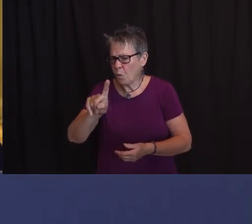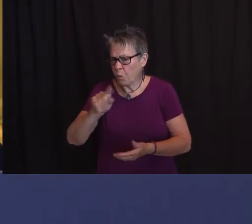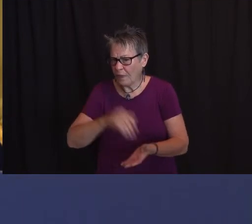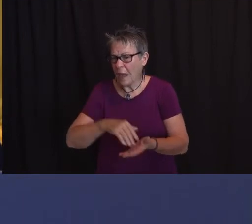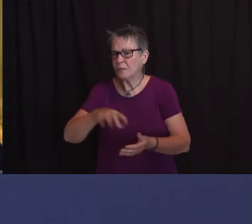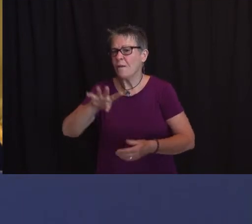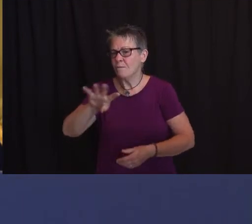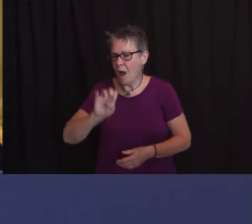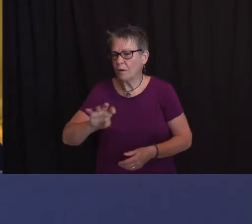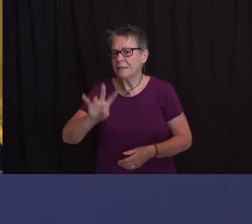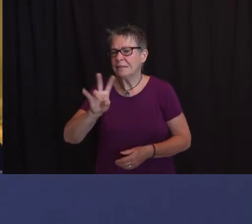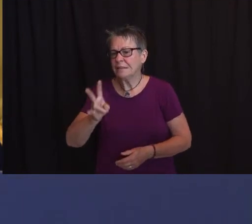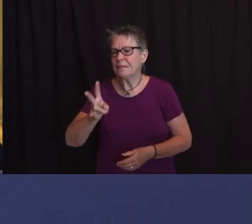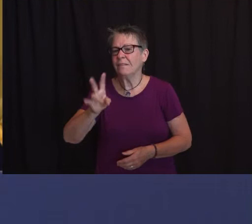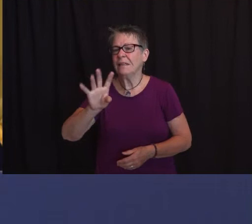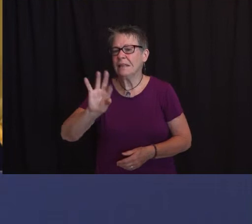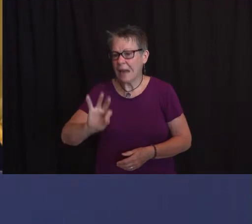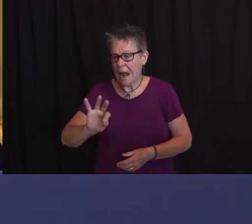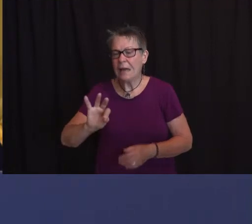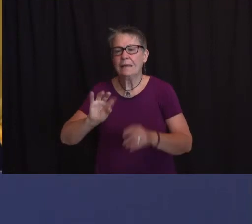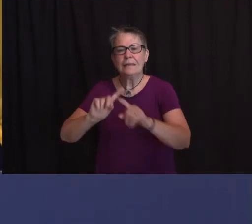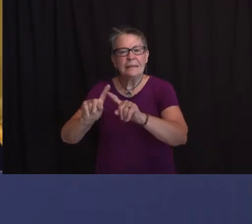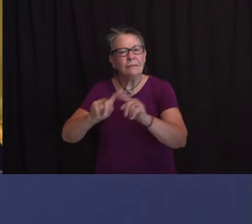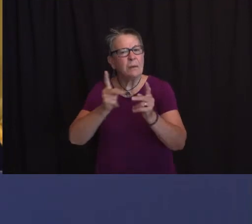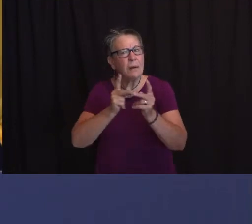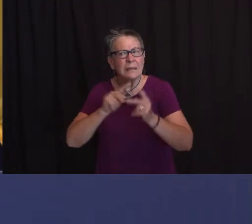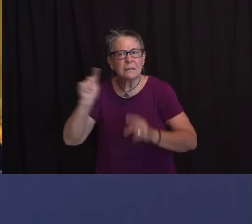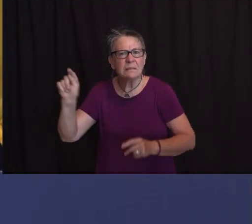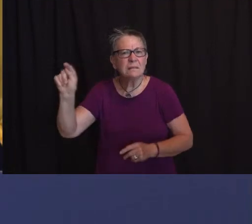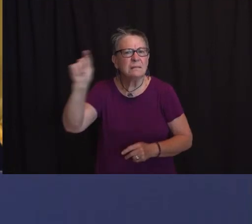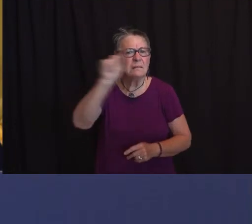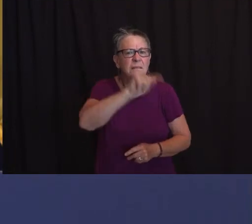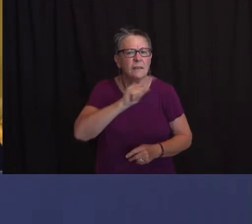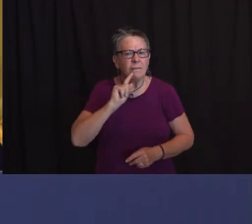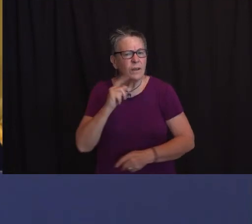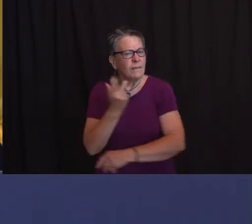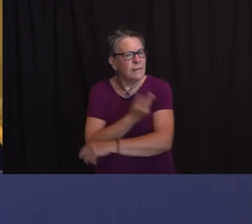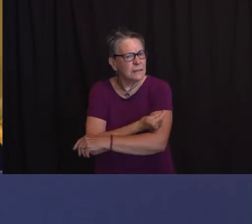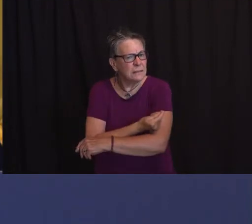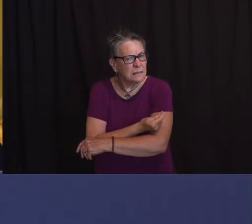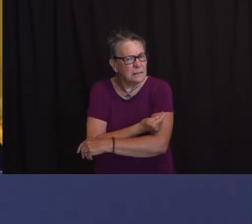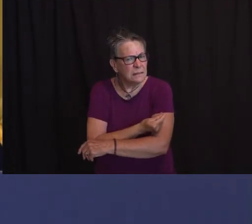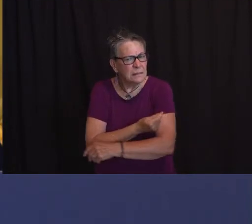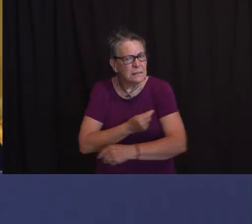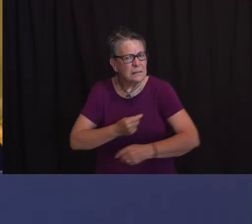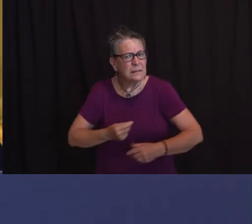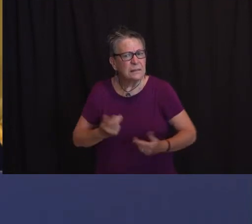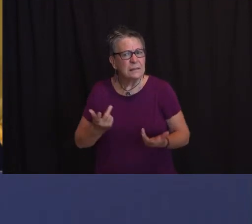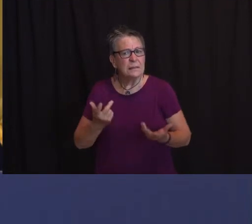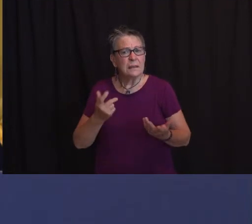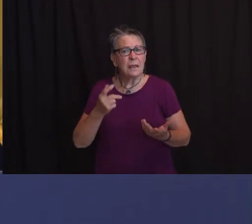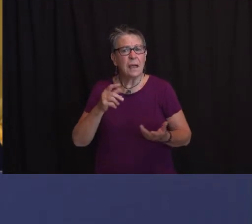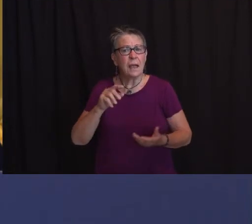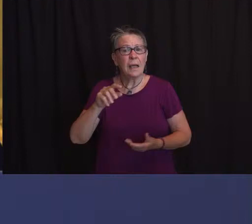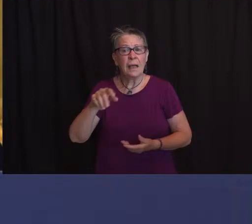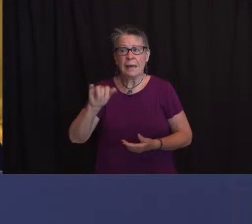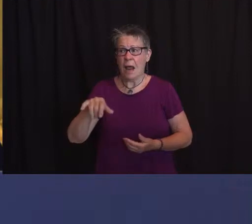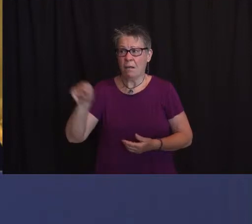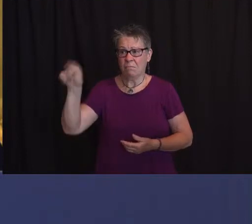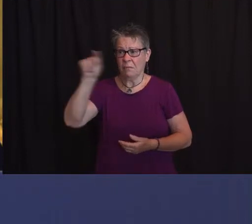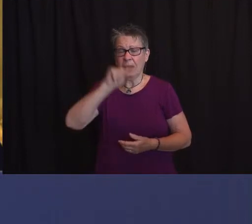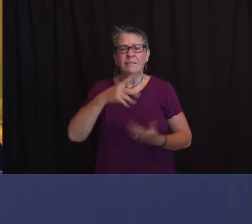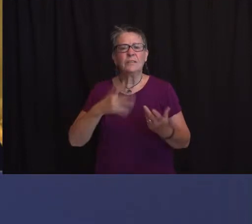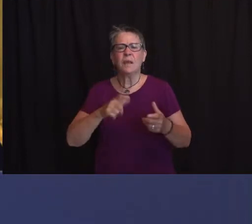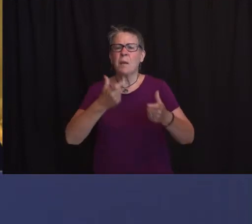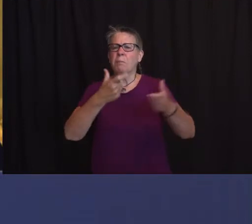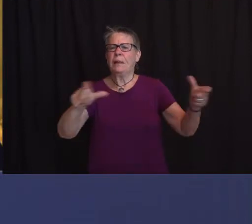mega sites are no longer up and running, but just like the field medical stations, Pat, those mega sites, I don't want to